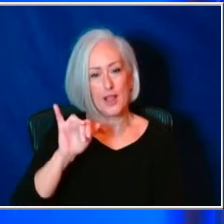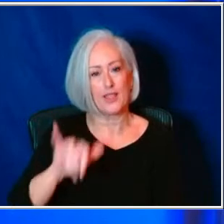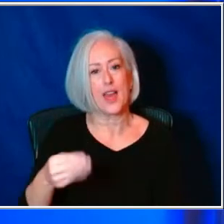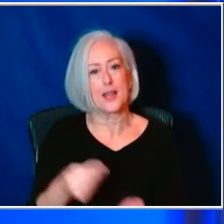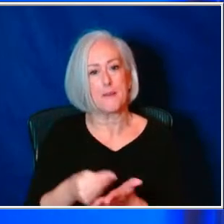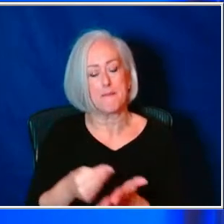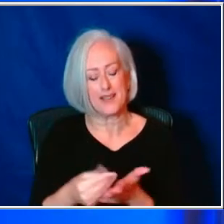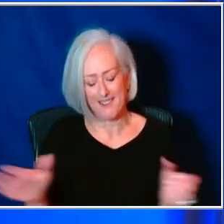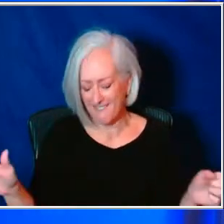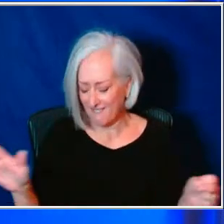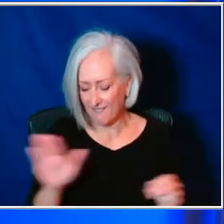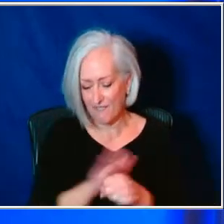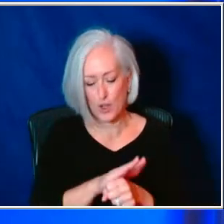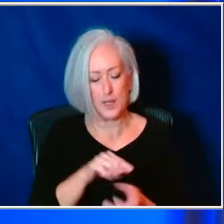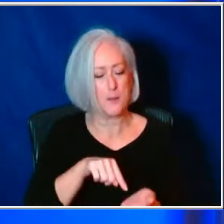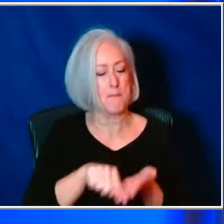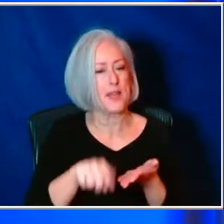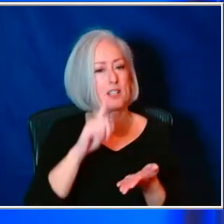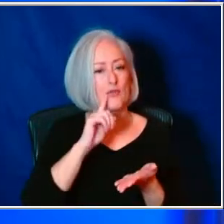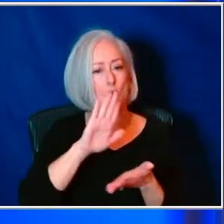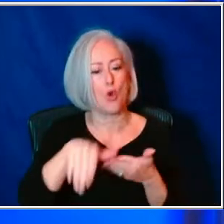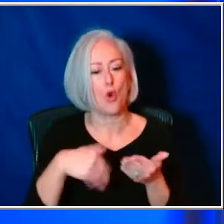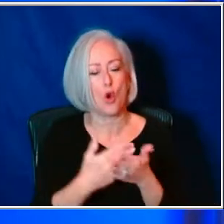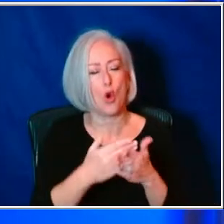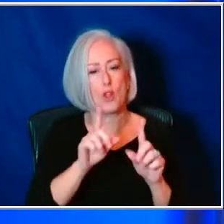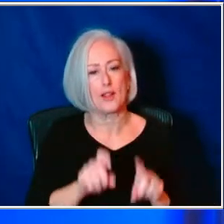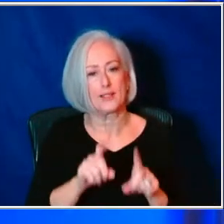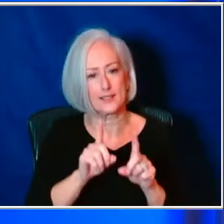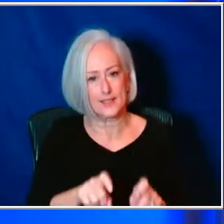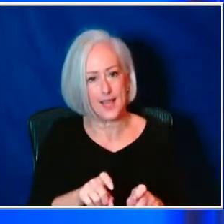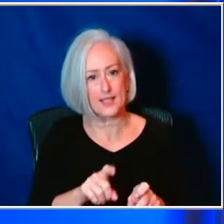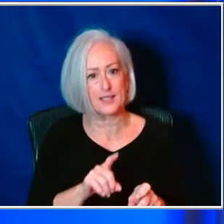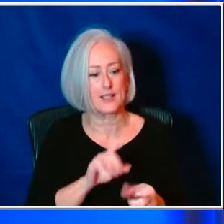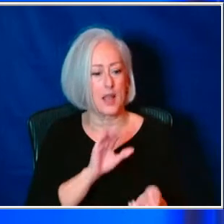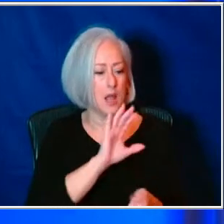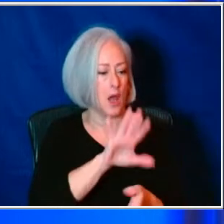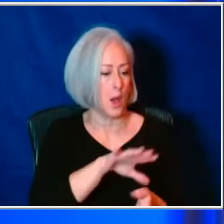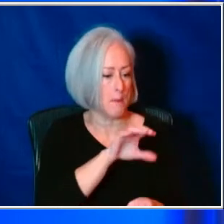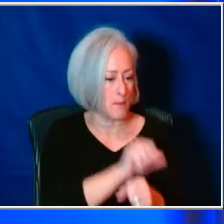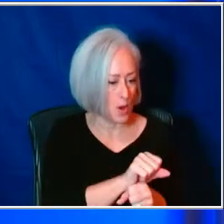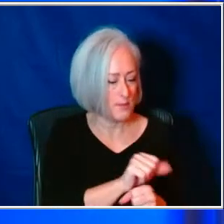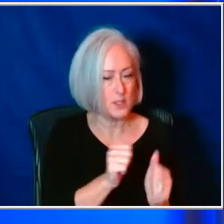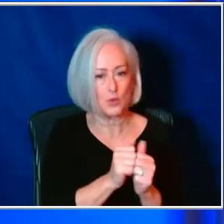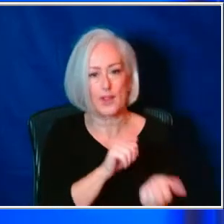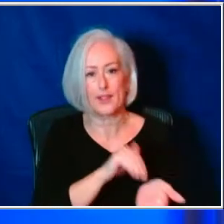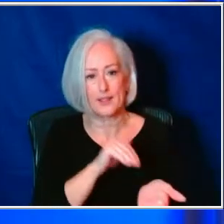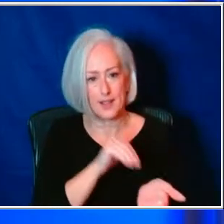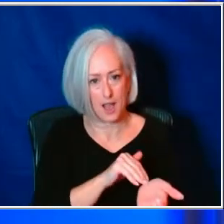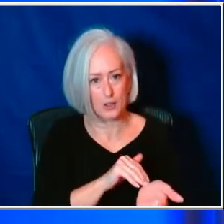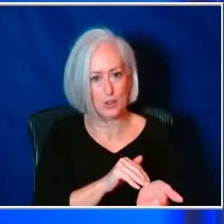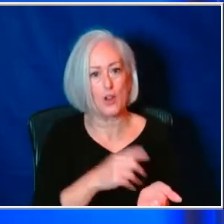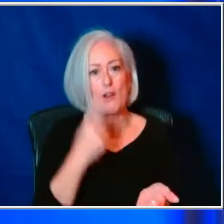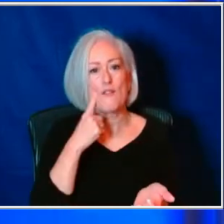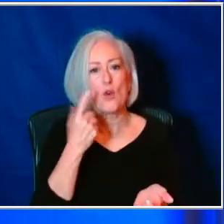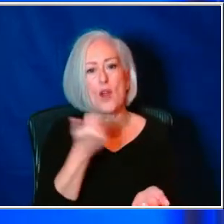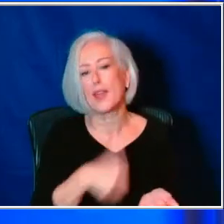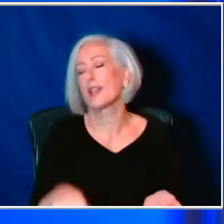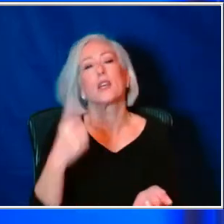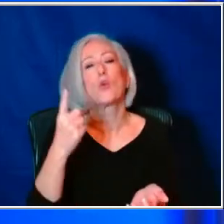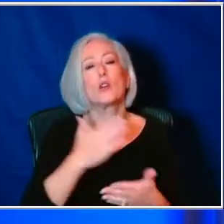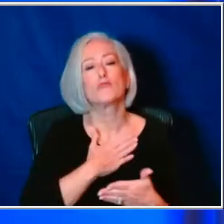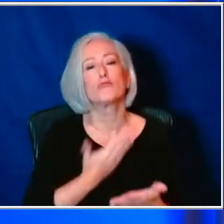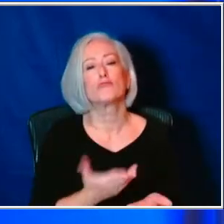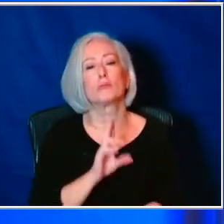covers all of the tests and treatment visits that participants who sign up and enroll in the study will participate in. So